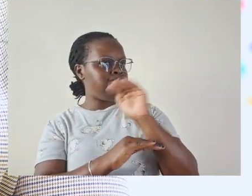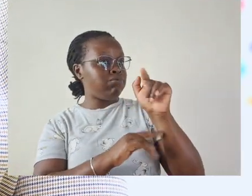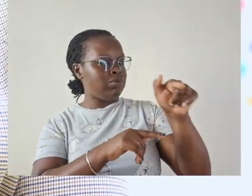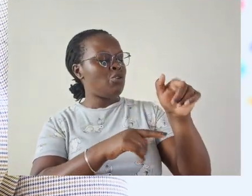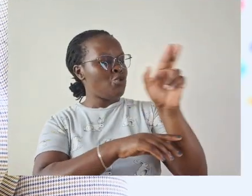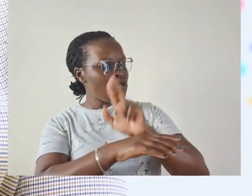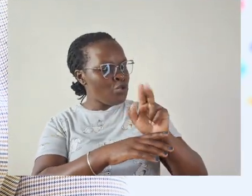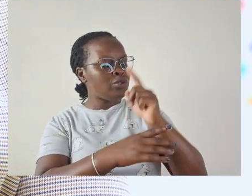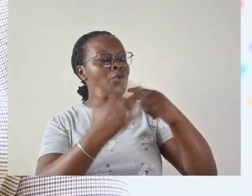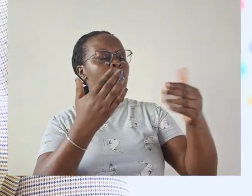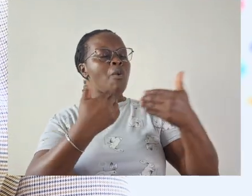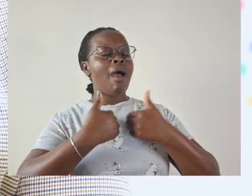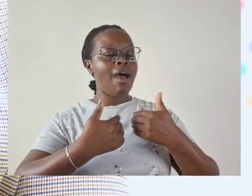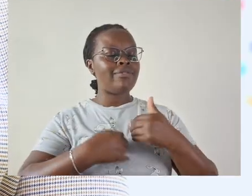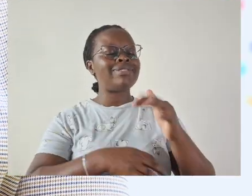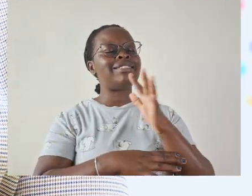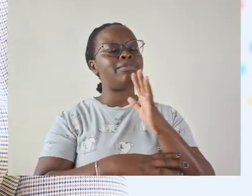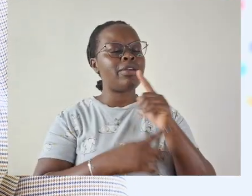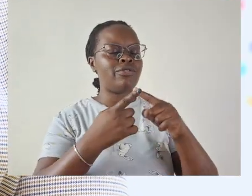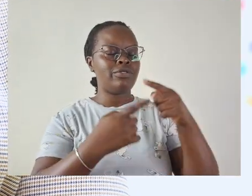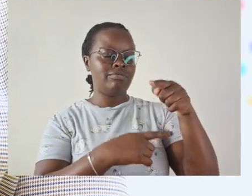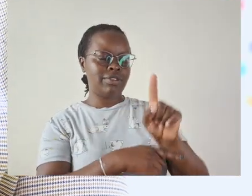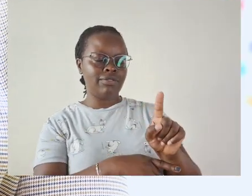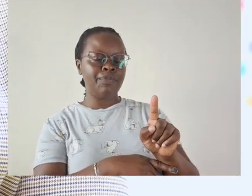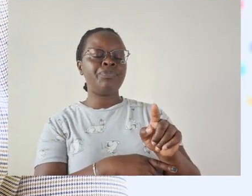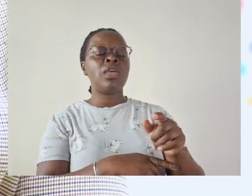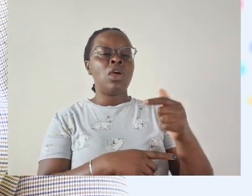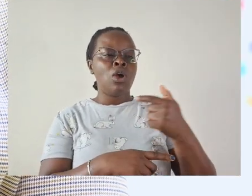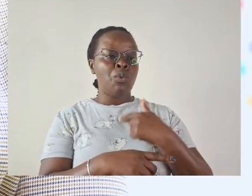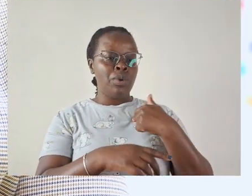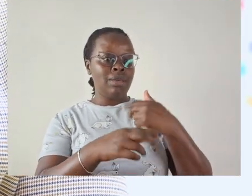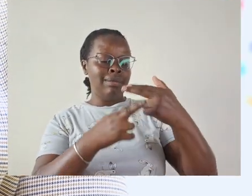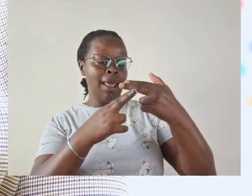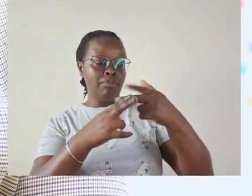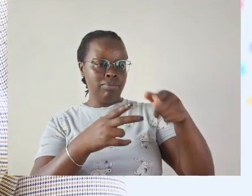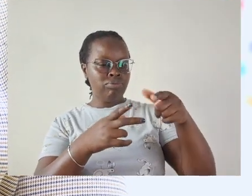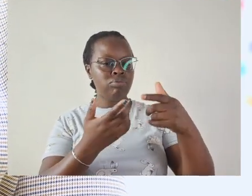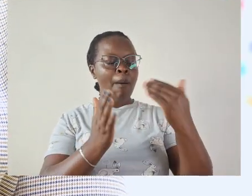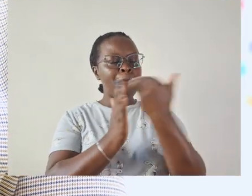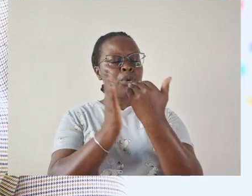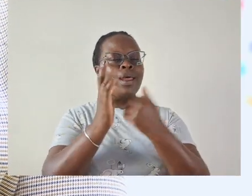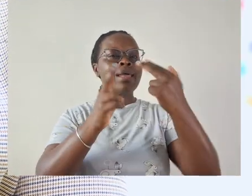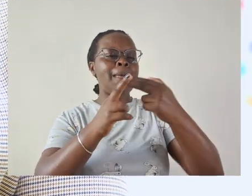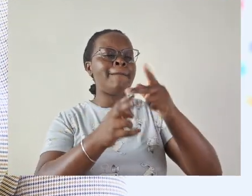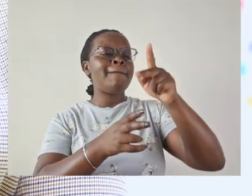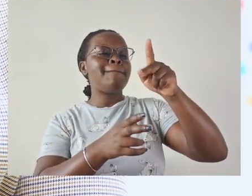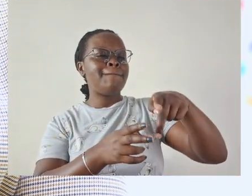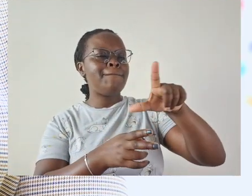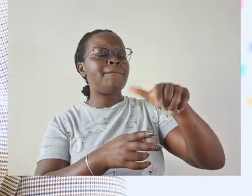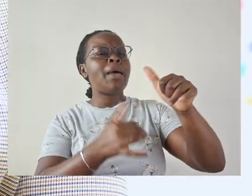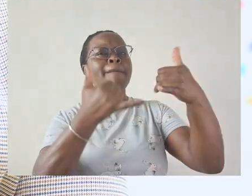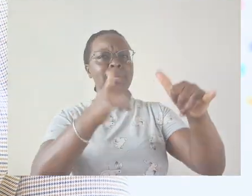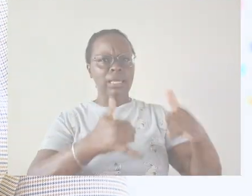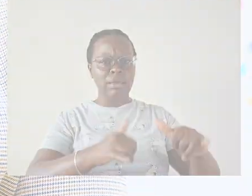themselves. So we use something we call the play, because we believe play is the natural language for children. So